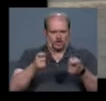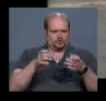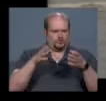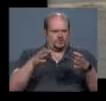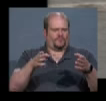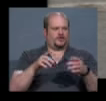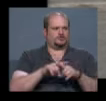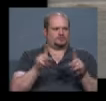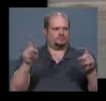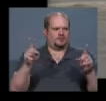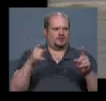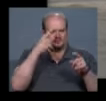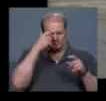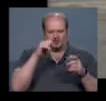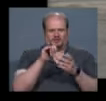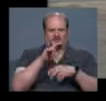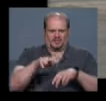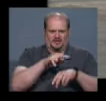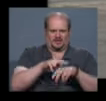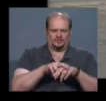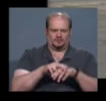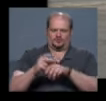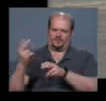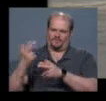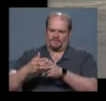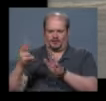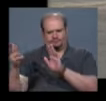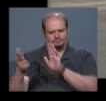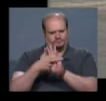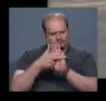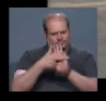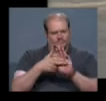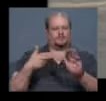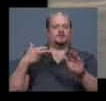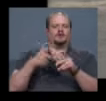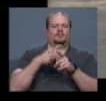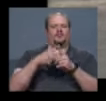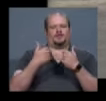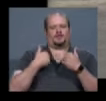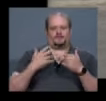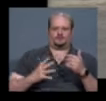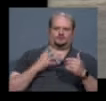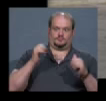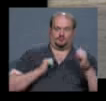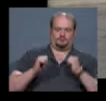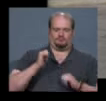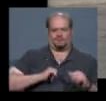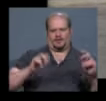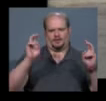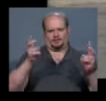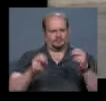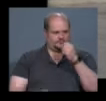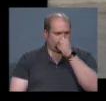But because of the nature of christening, it's done in a dramatic fashion.